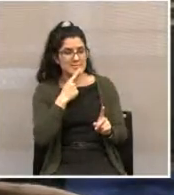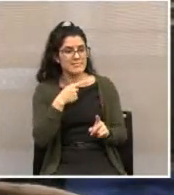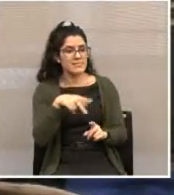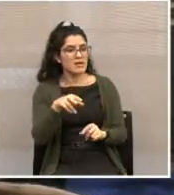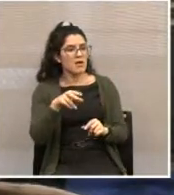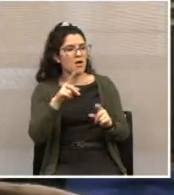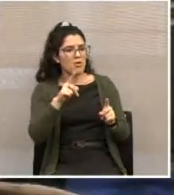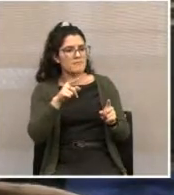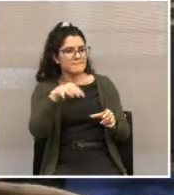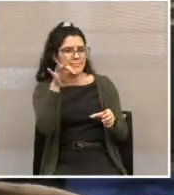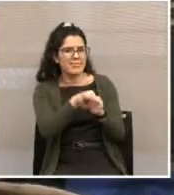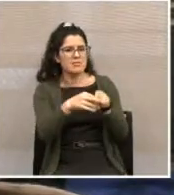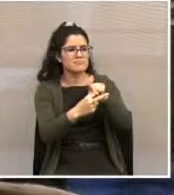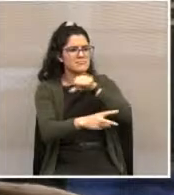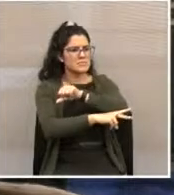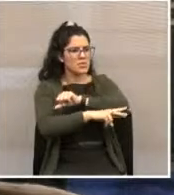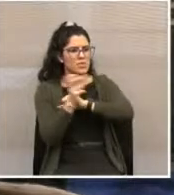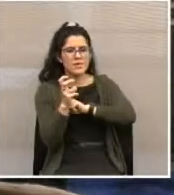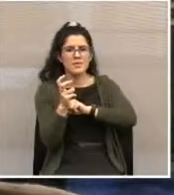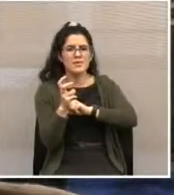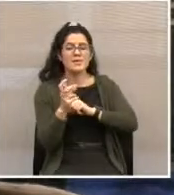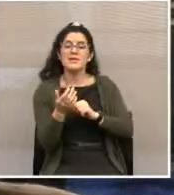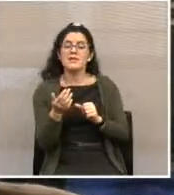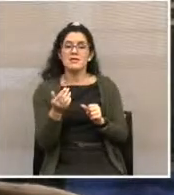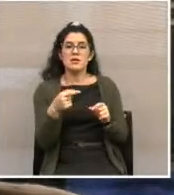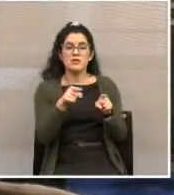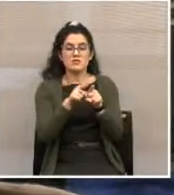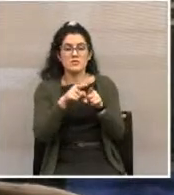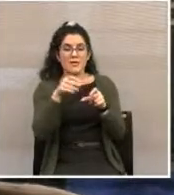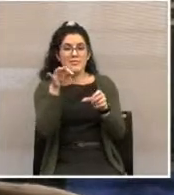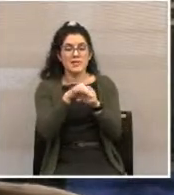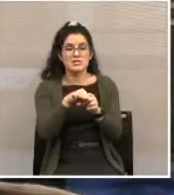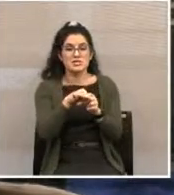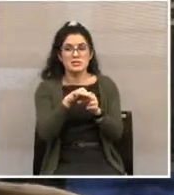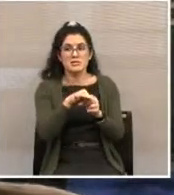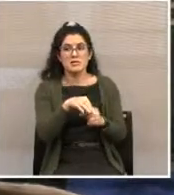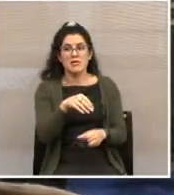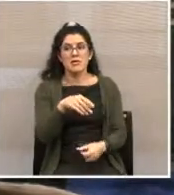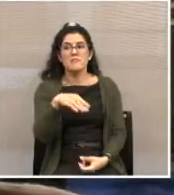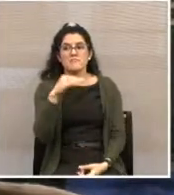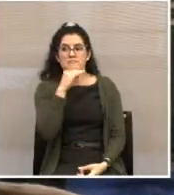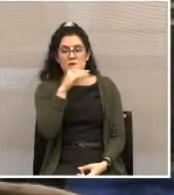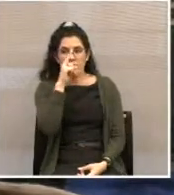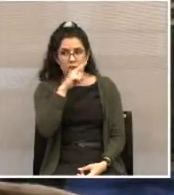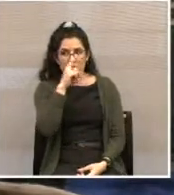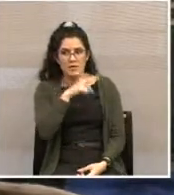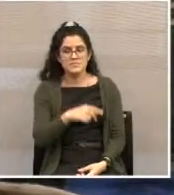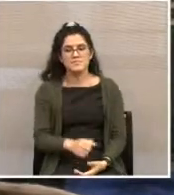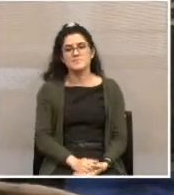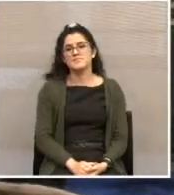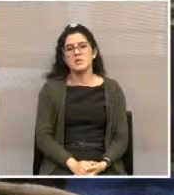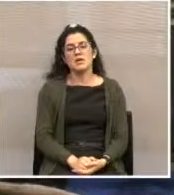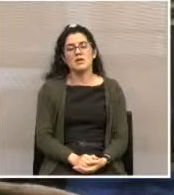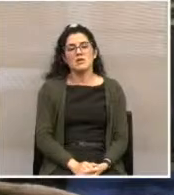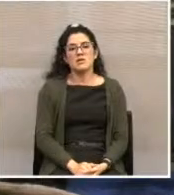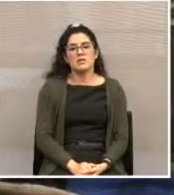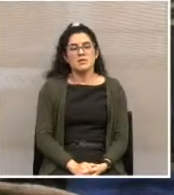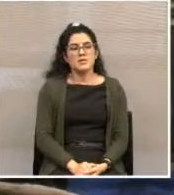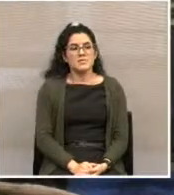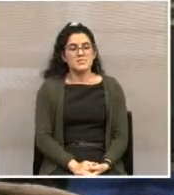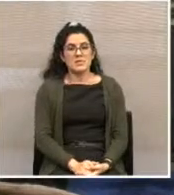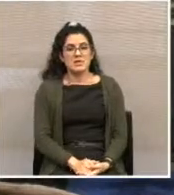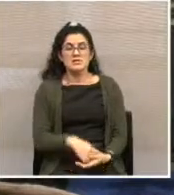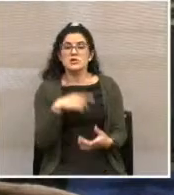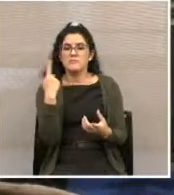Democrats and that there was election fraud in various states. Things that we hear in a